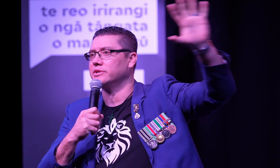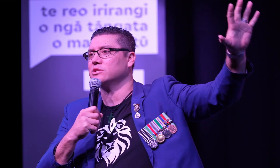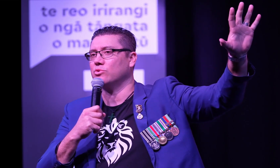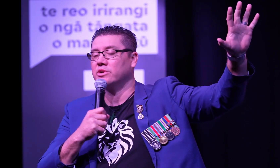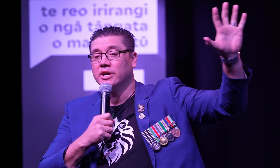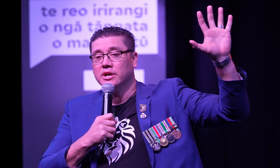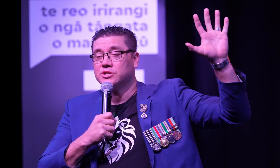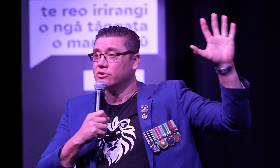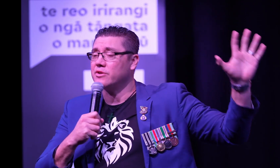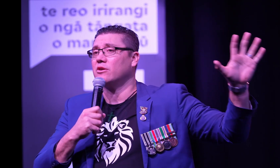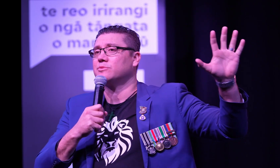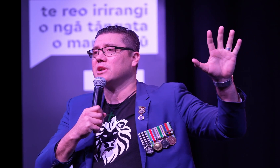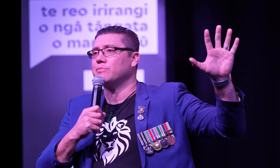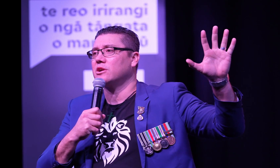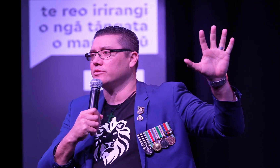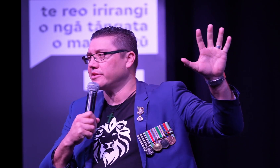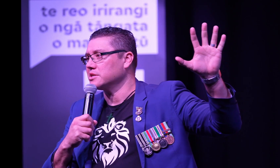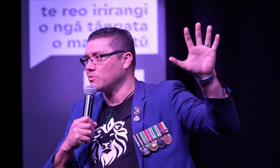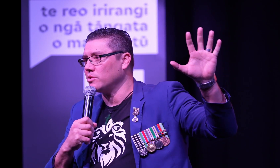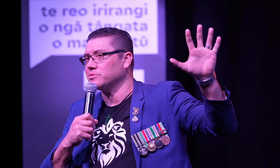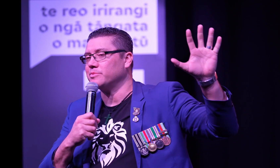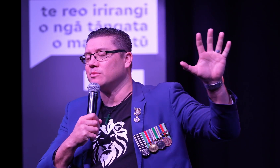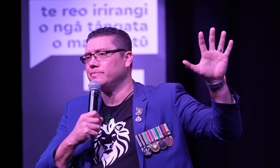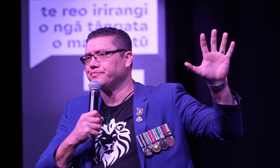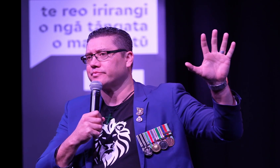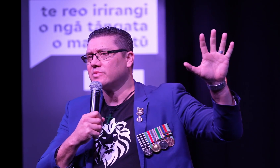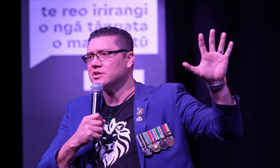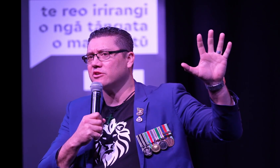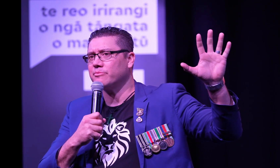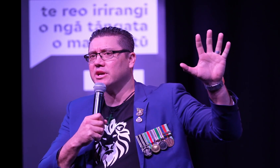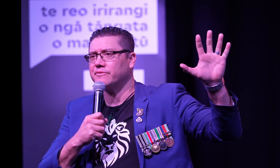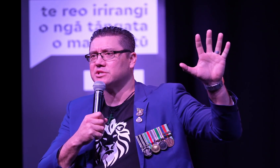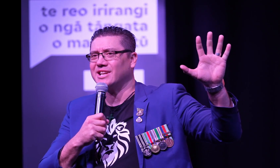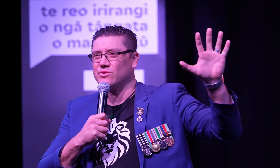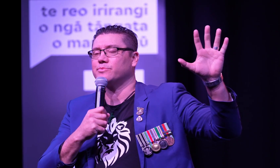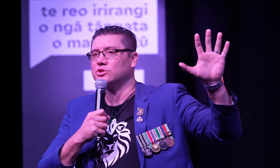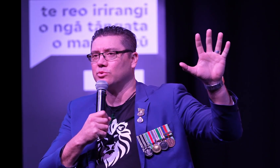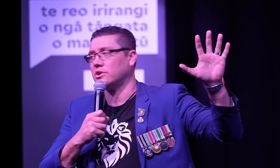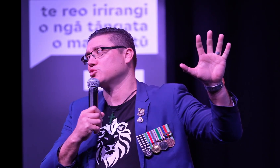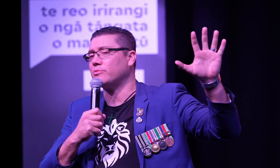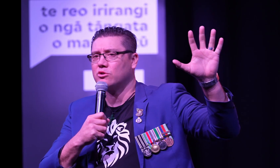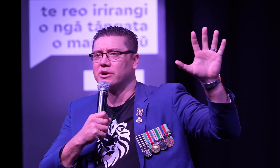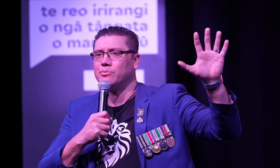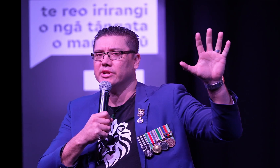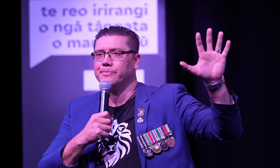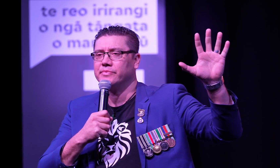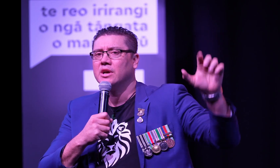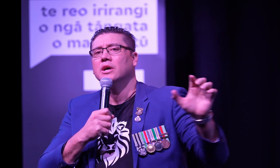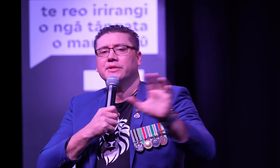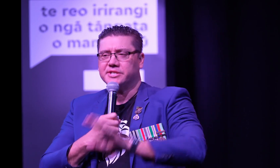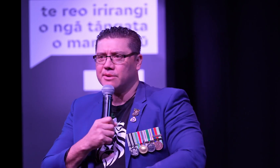Simple, dashboard. So no, they're not spending money on the things that we want them to spend them on. So they're being fiscally irresponsible, and I'm sure Mike will pick up